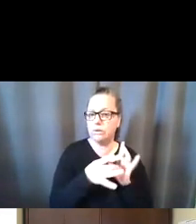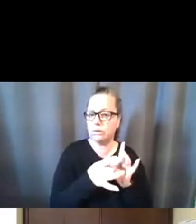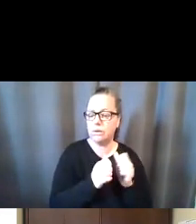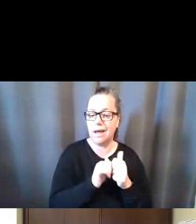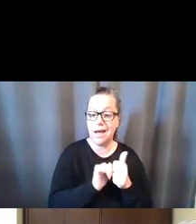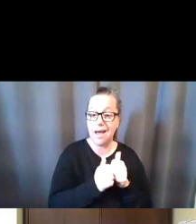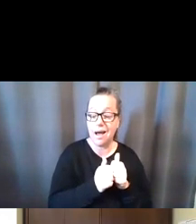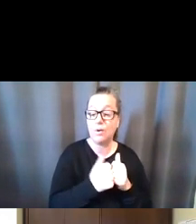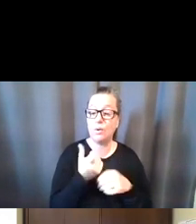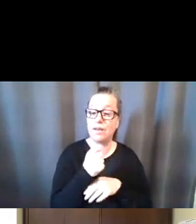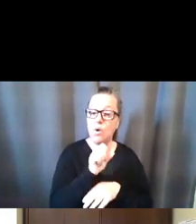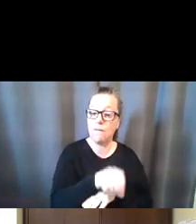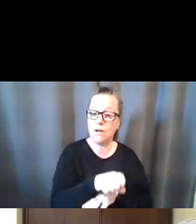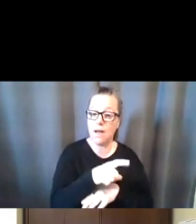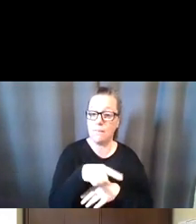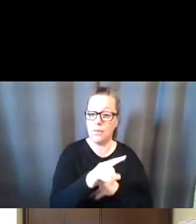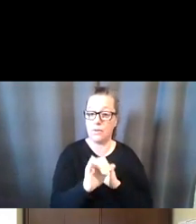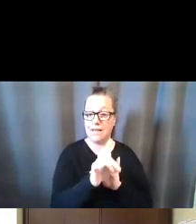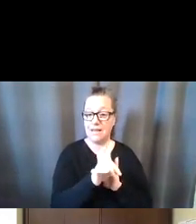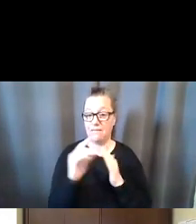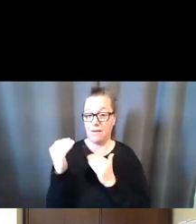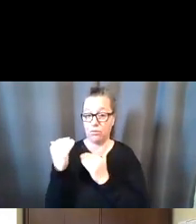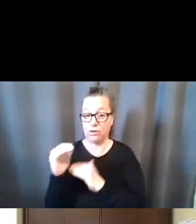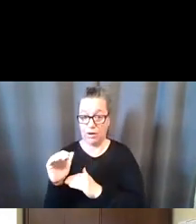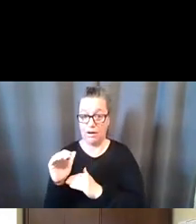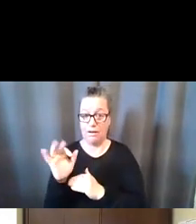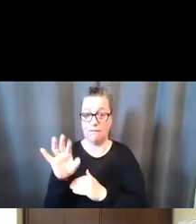might overcome those identified restraining forces.